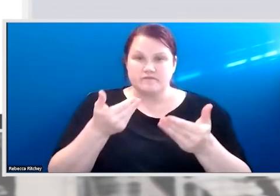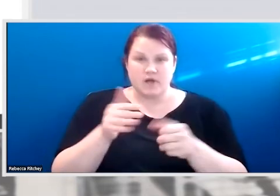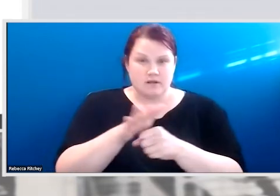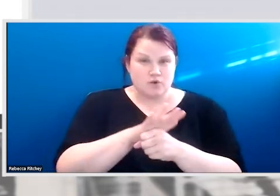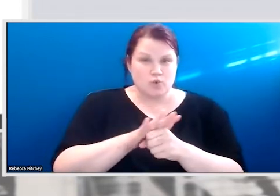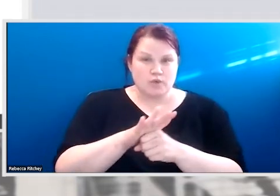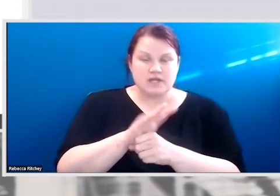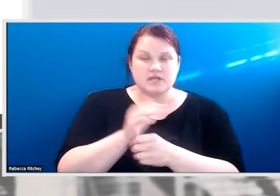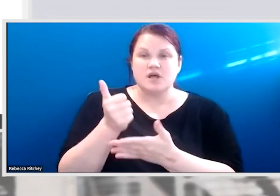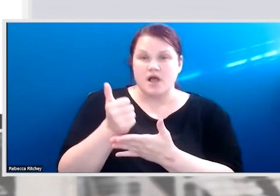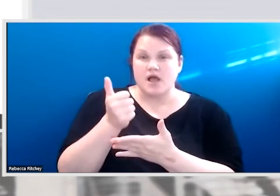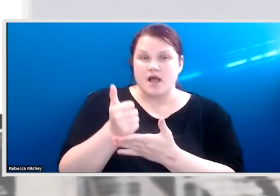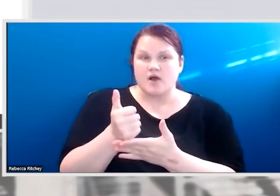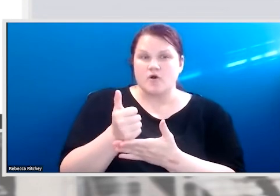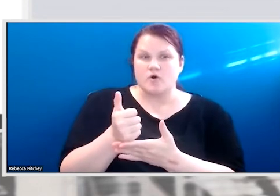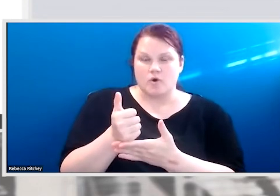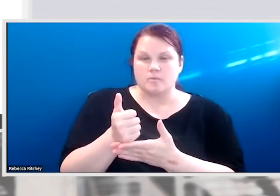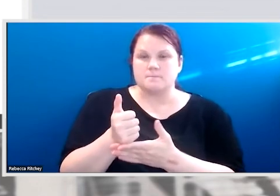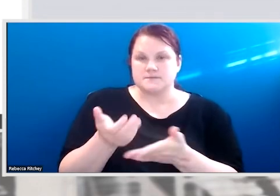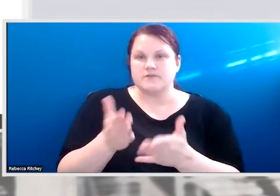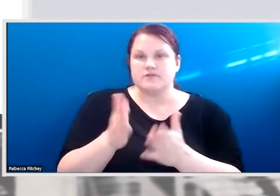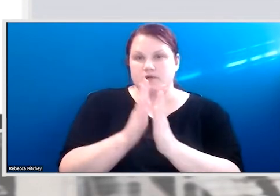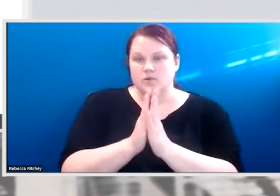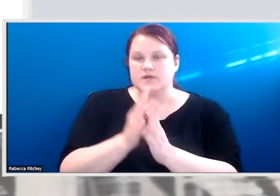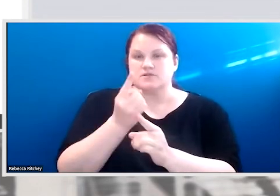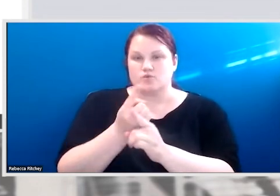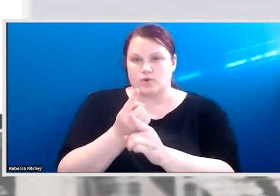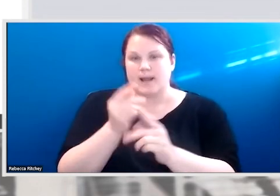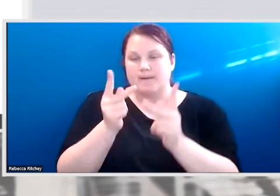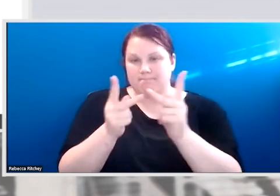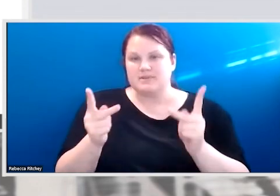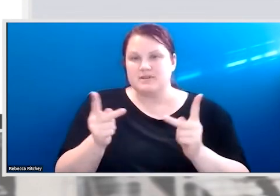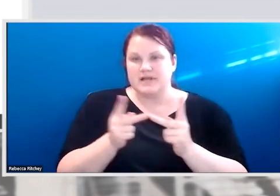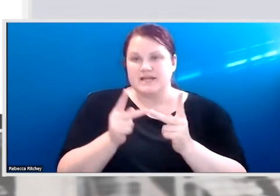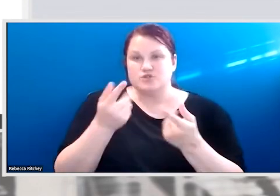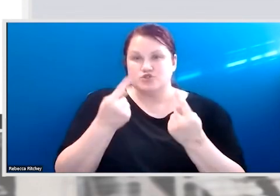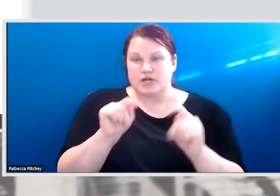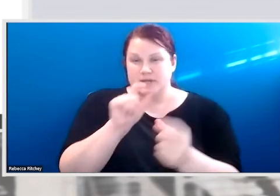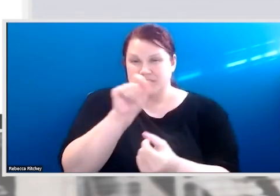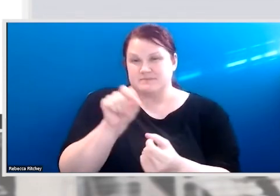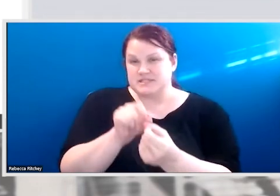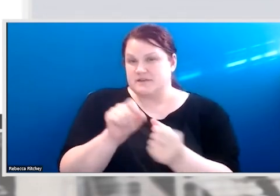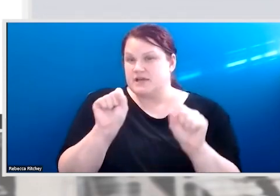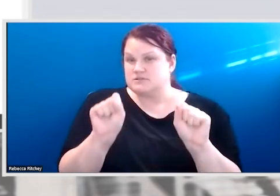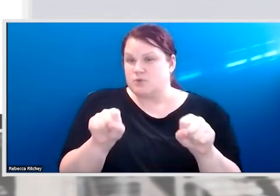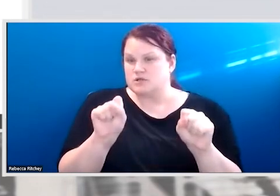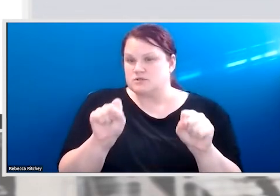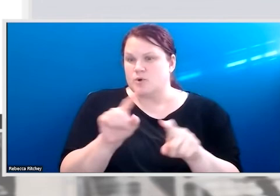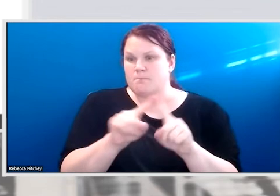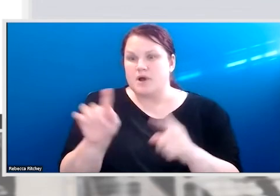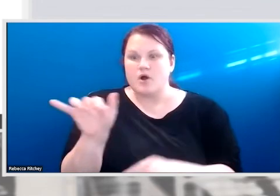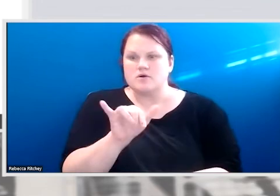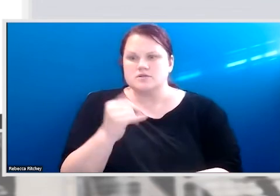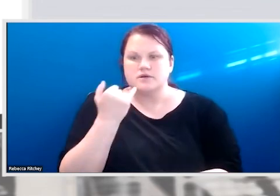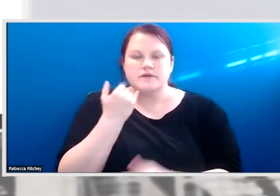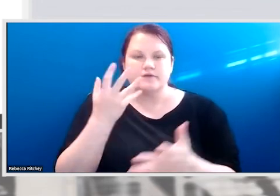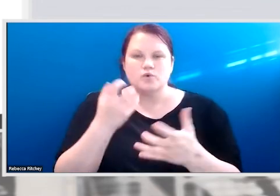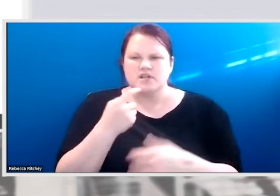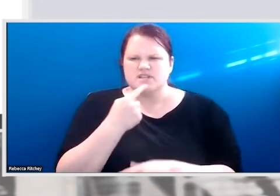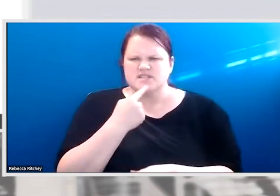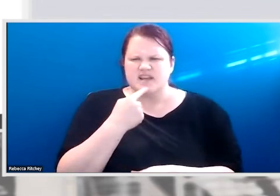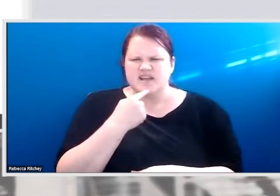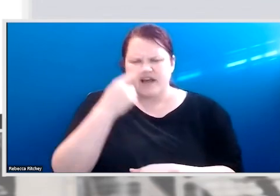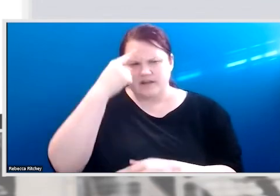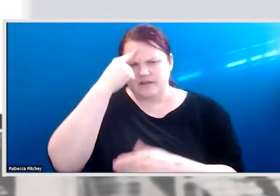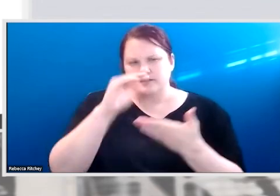helps us get the request into the right hands. So be as specific as you can there. But also, if you just want to say, I think the city in